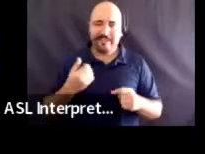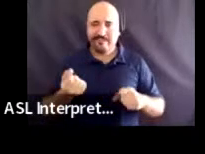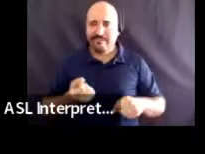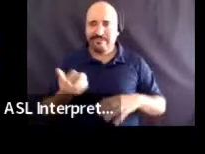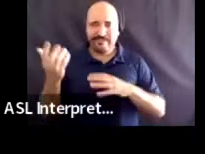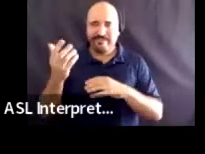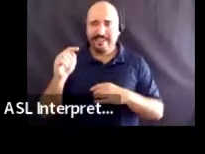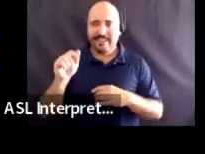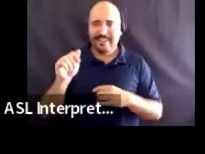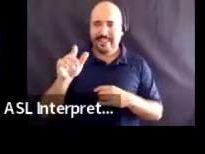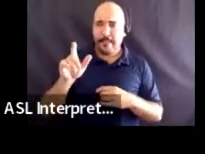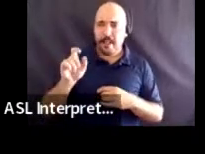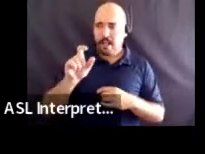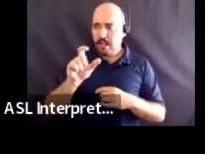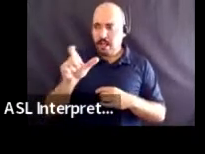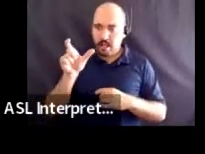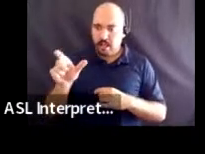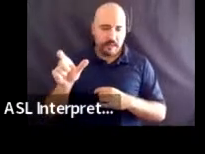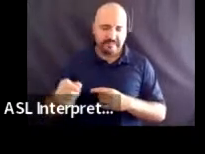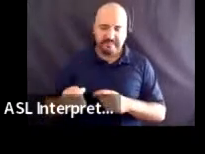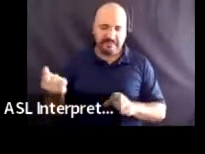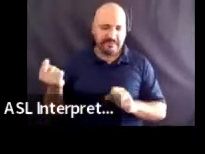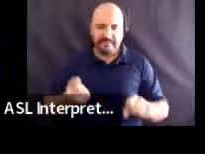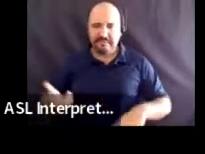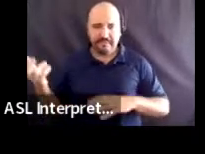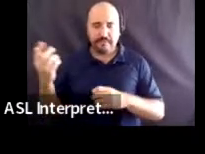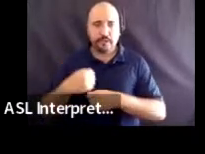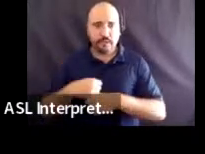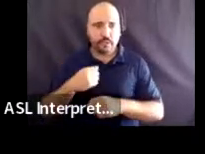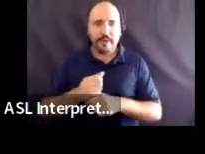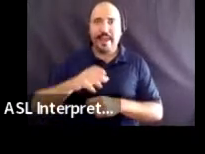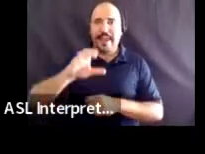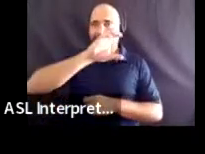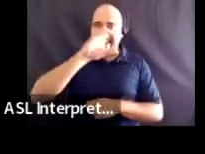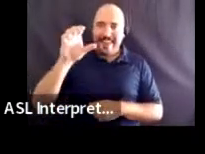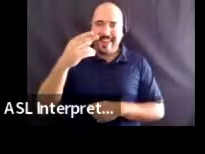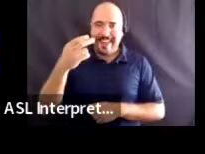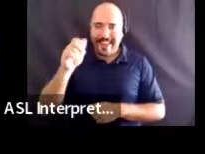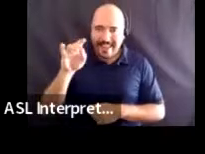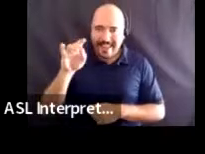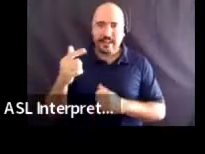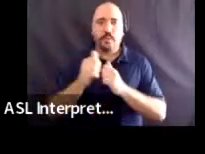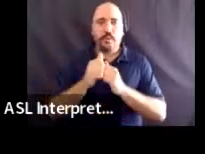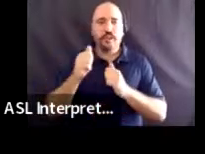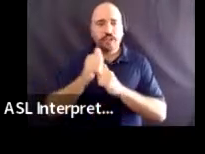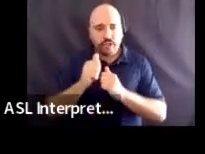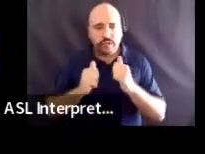table element to it, and created headings, right, with a structure. So all the days are